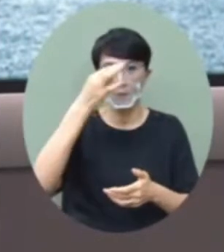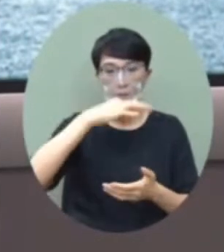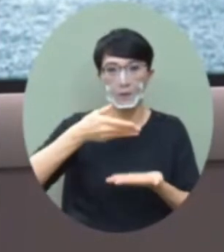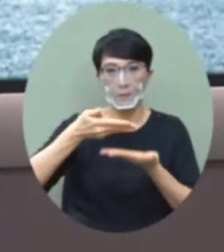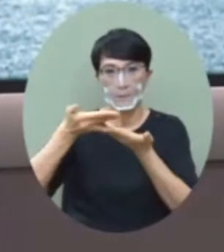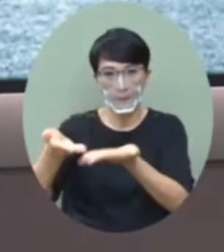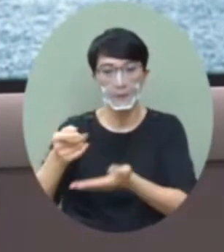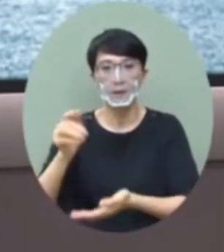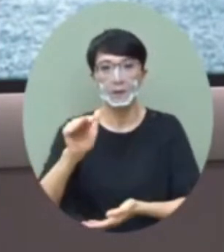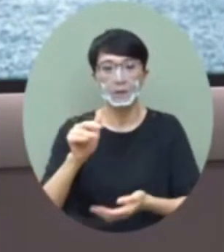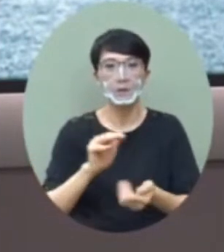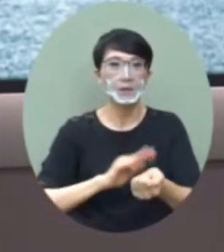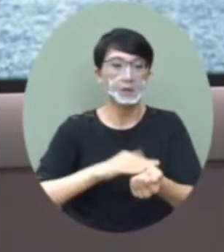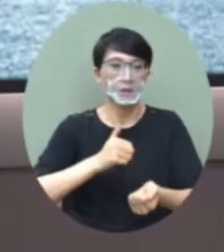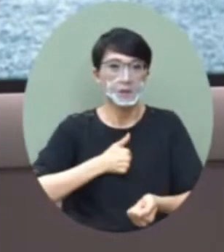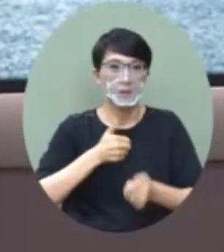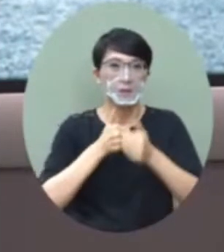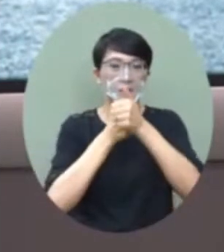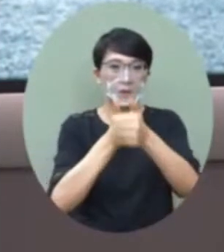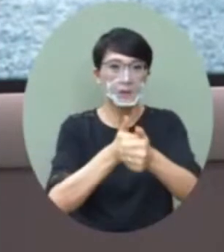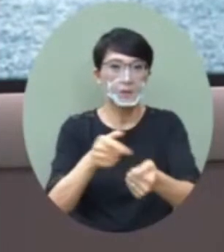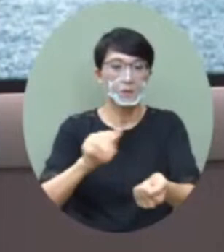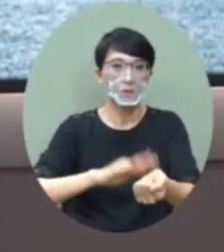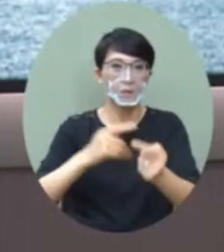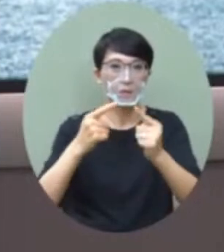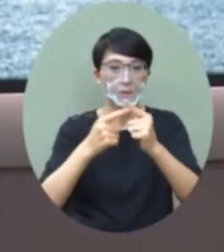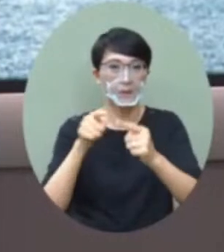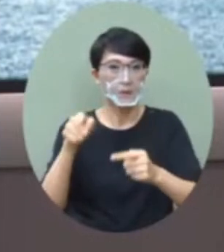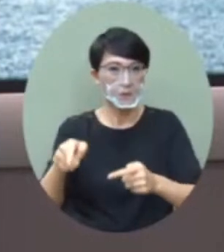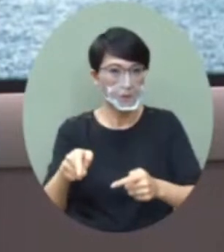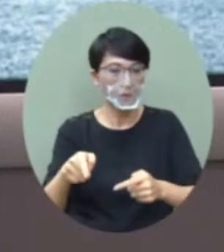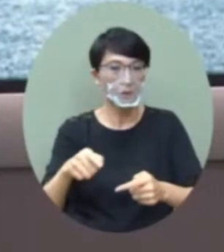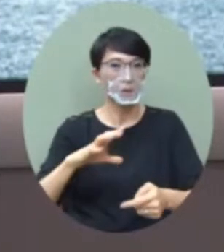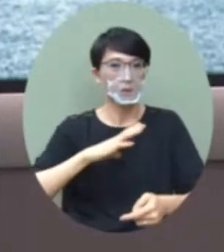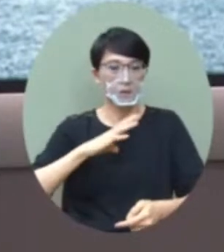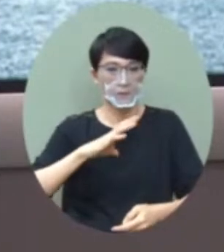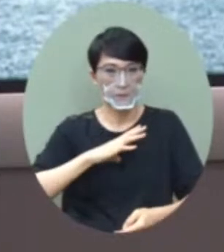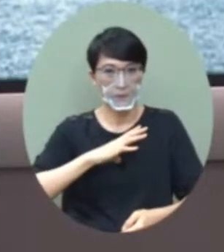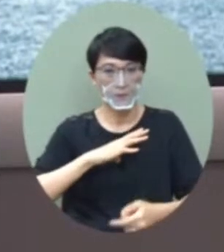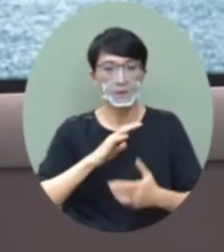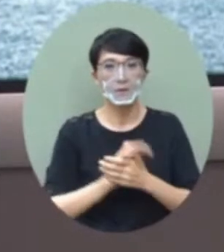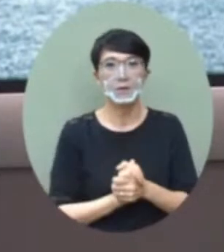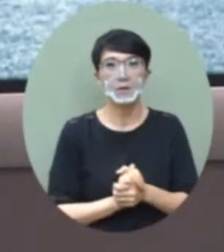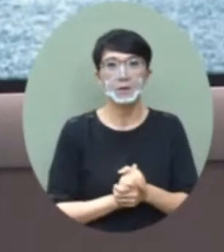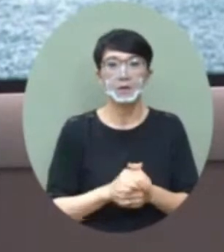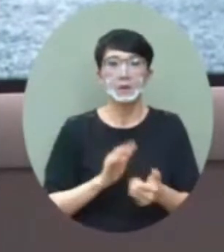wave. Especially now we have about 30,000 cases a day.